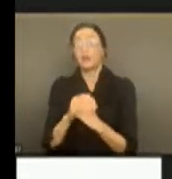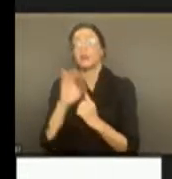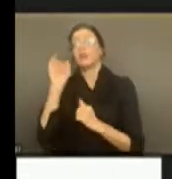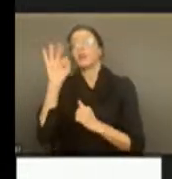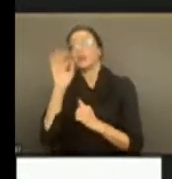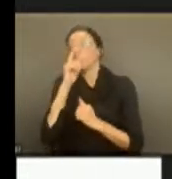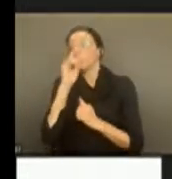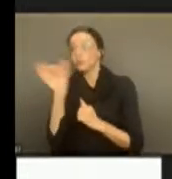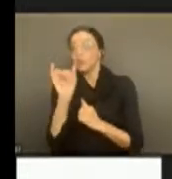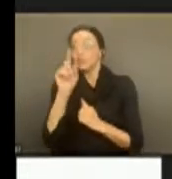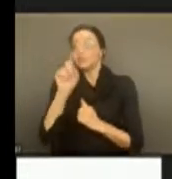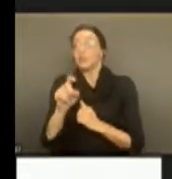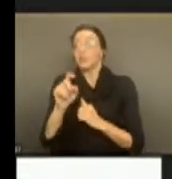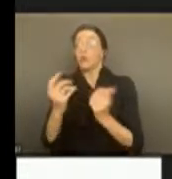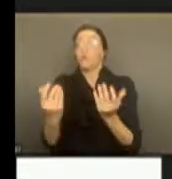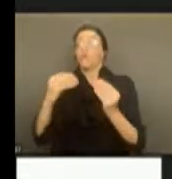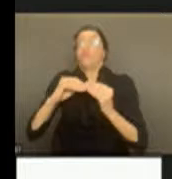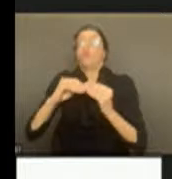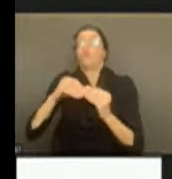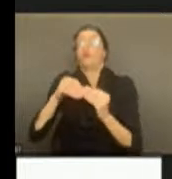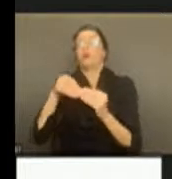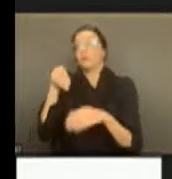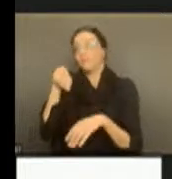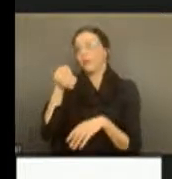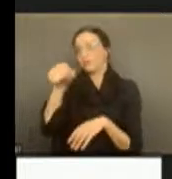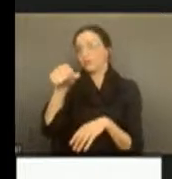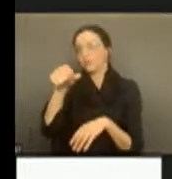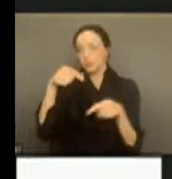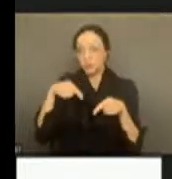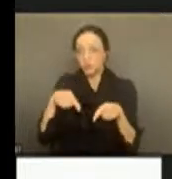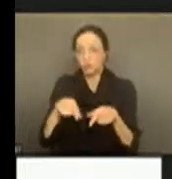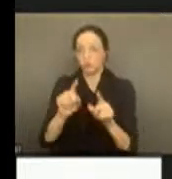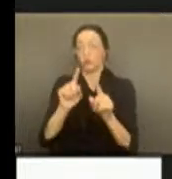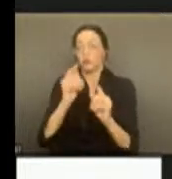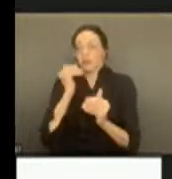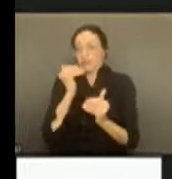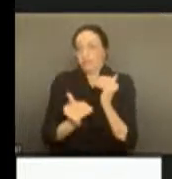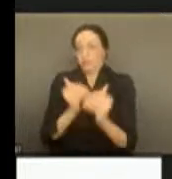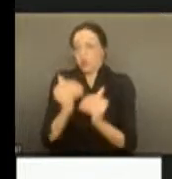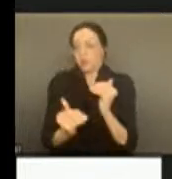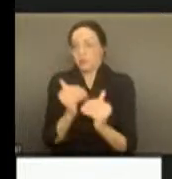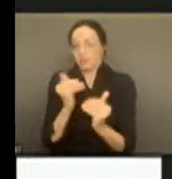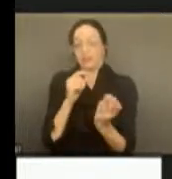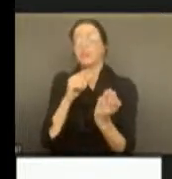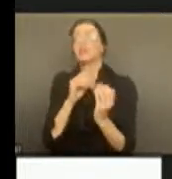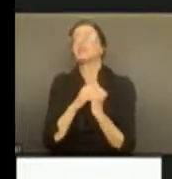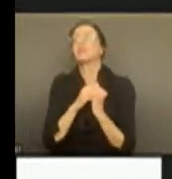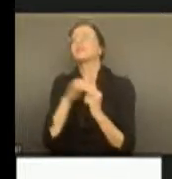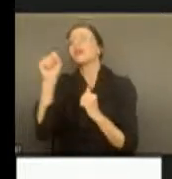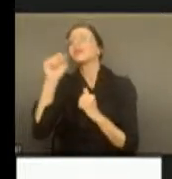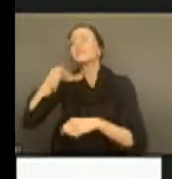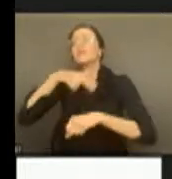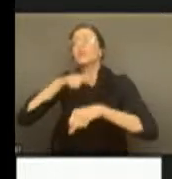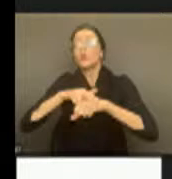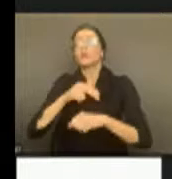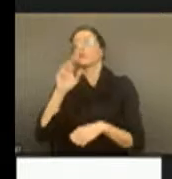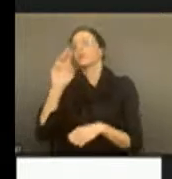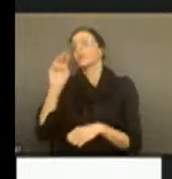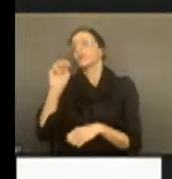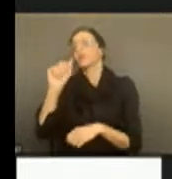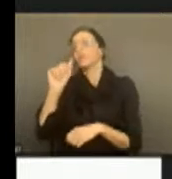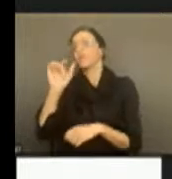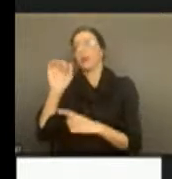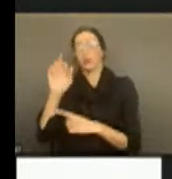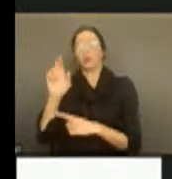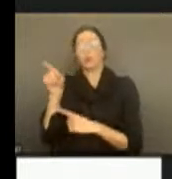in this process. And of course, the mayor identifying her priorities and from this input, then we will put those